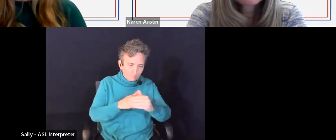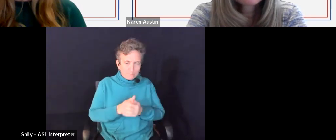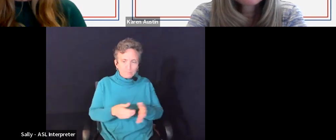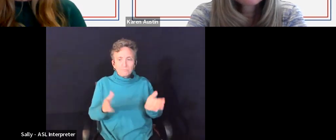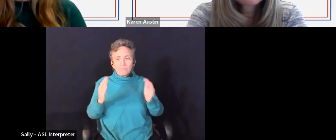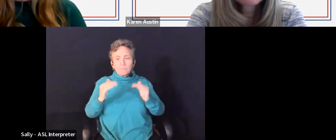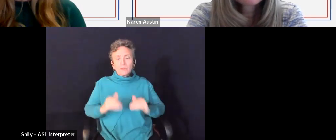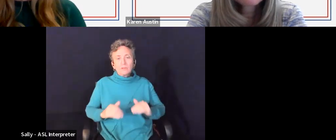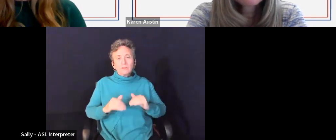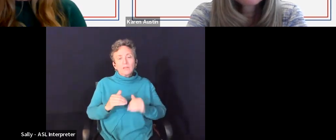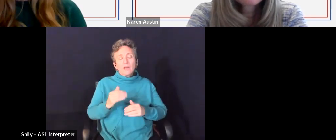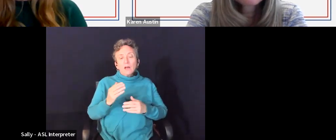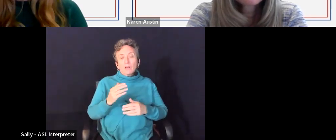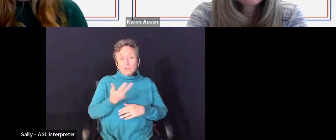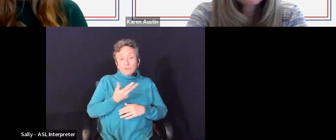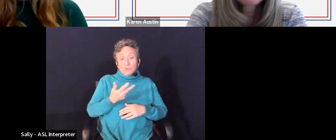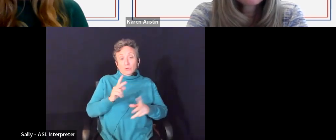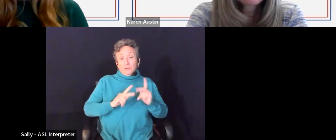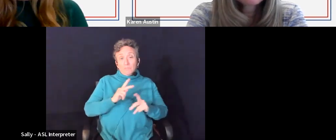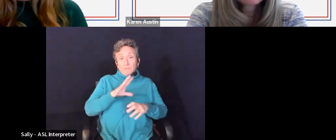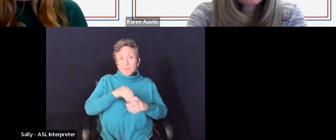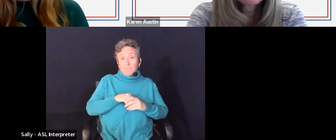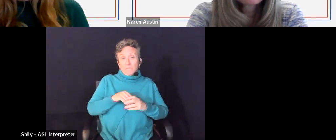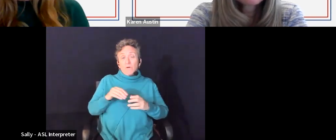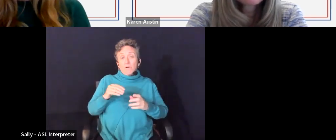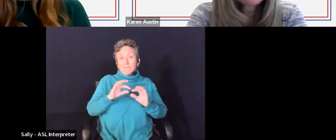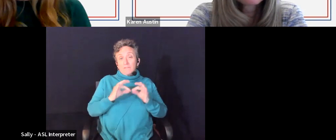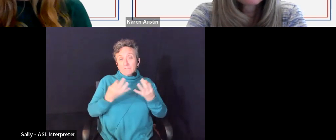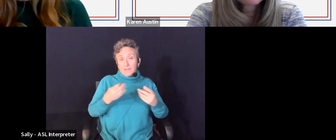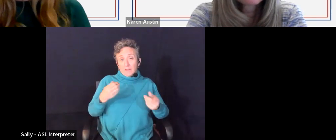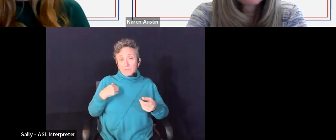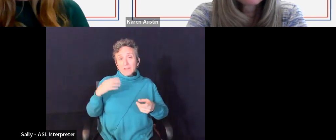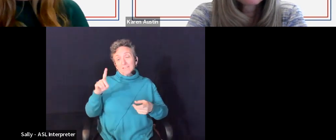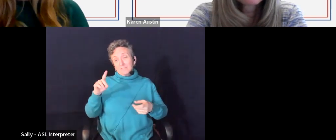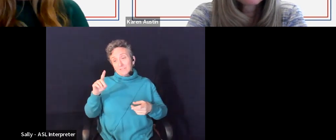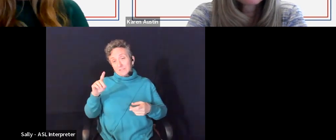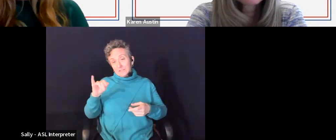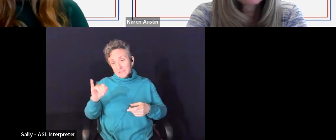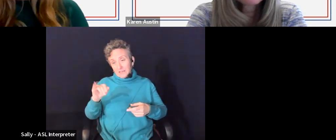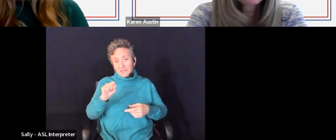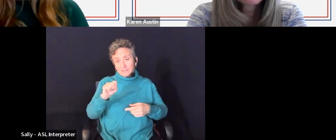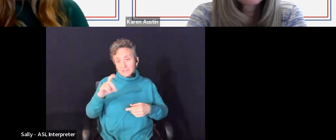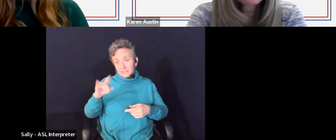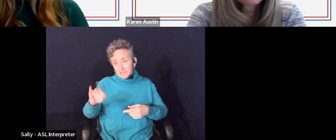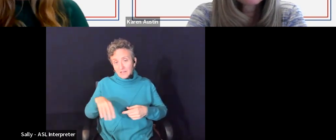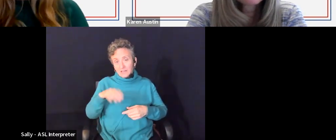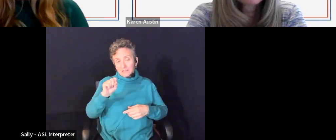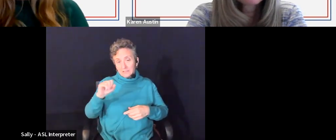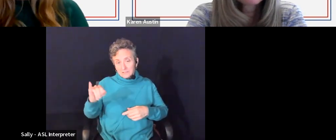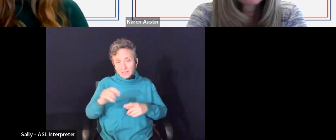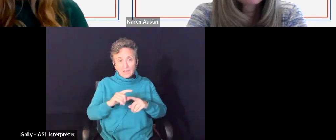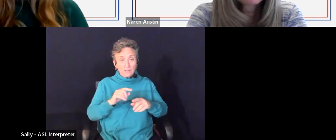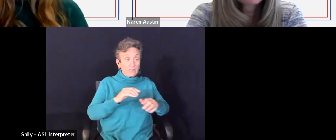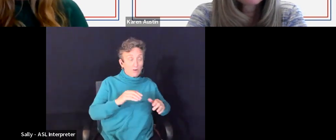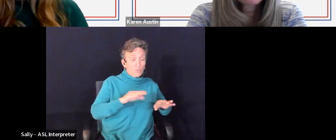some combination of SSI or SSDI. My understanding is we can currently open an account for our minor daughter, but